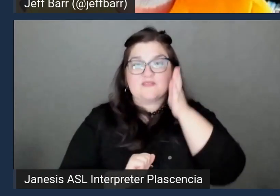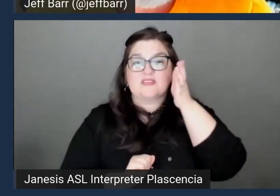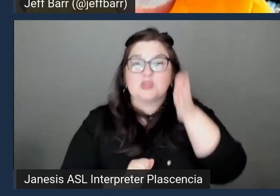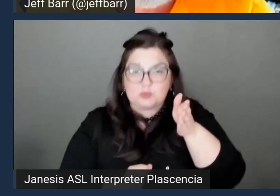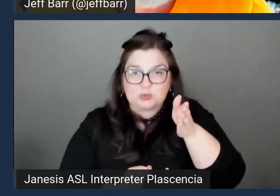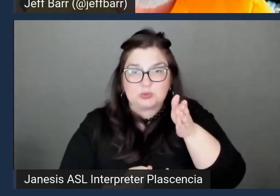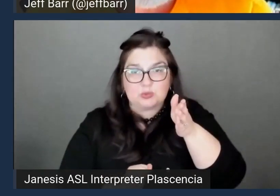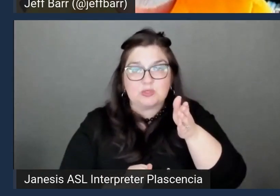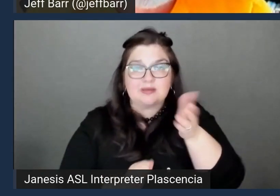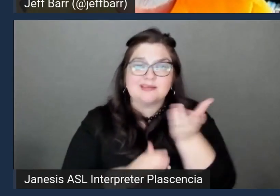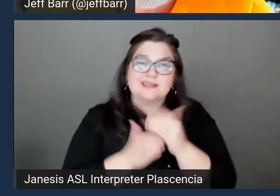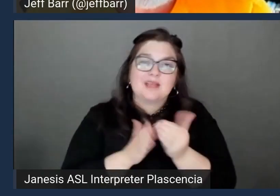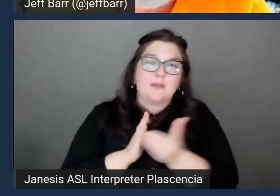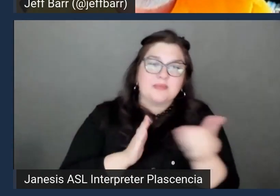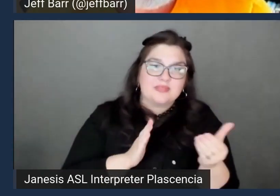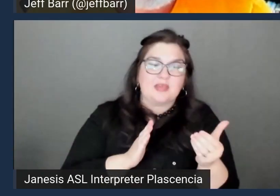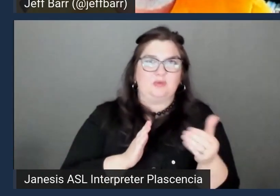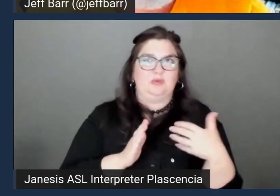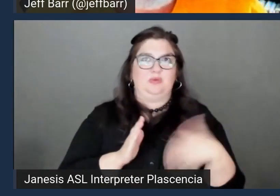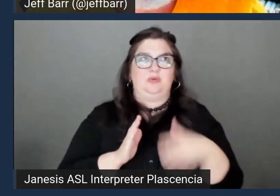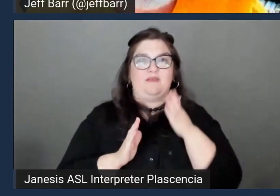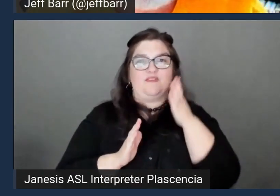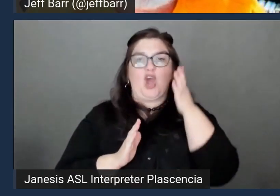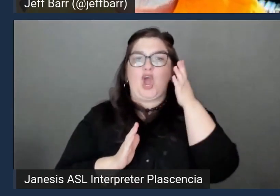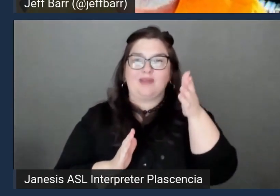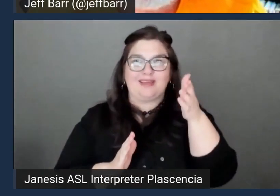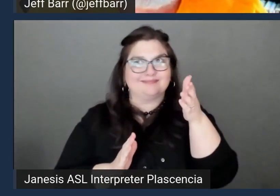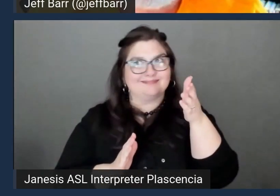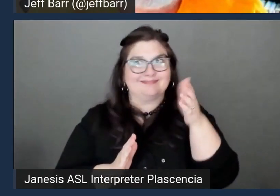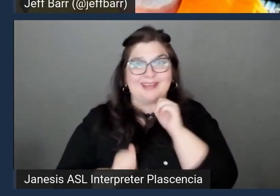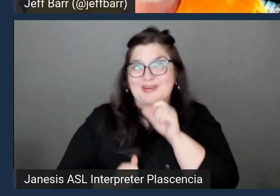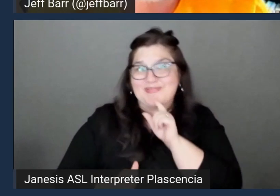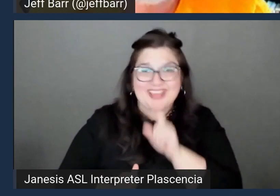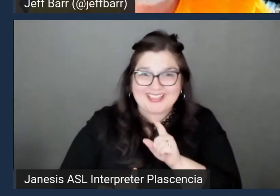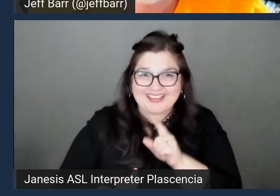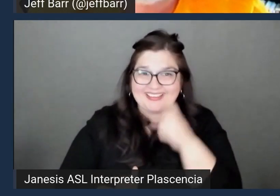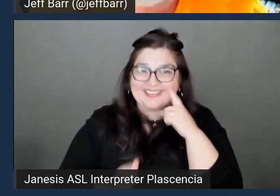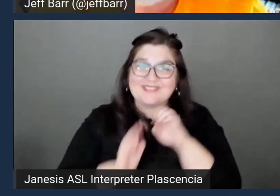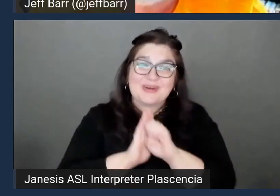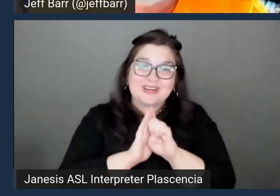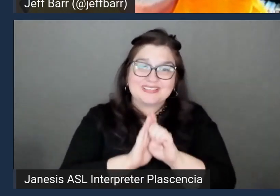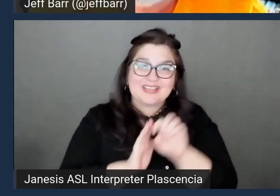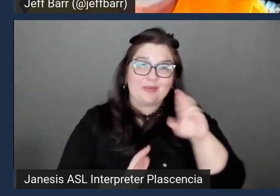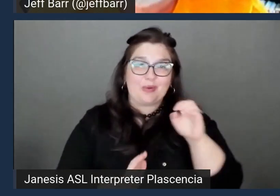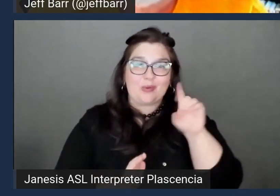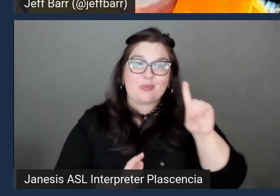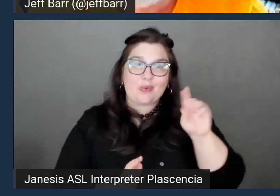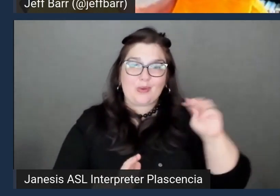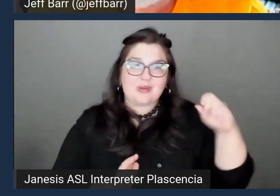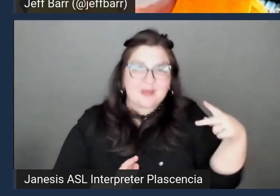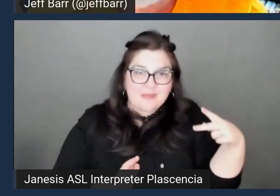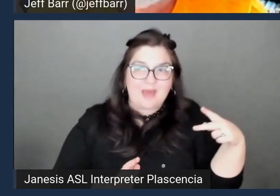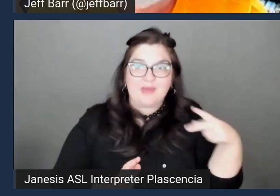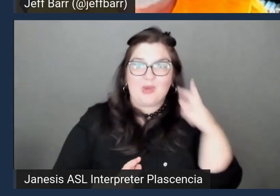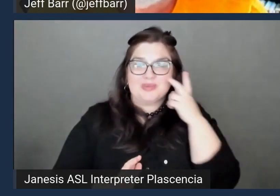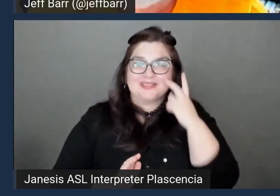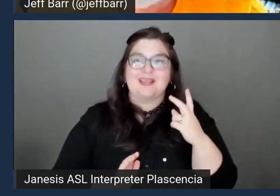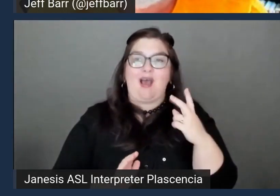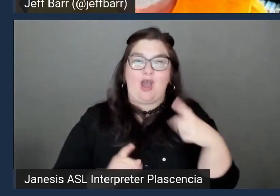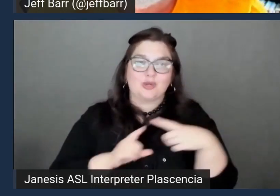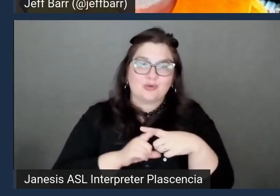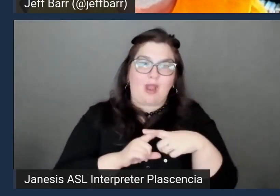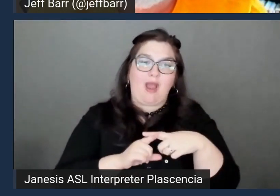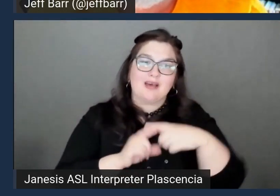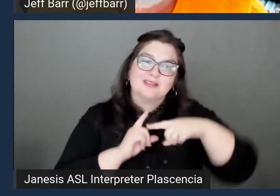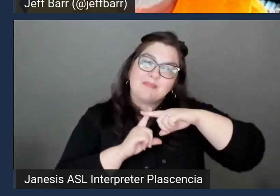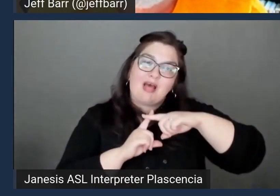think are, well, that's really far out. Not so much. For example, in the roadmap, we have cross-cluster replication. It gives you much